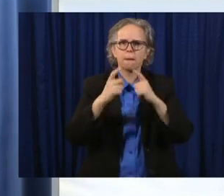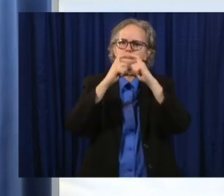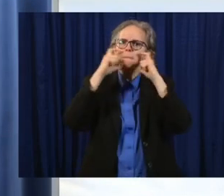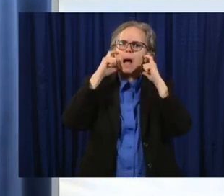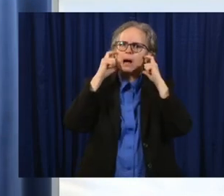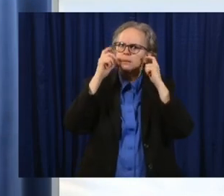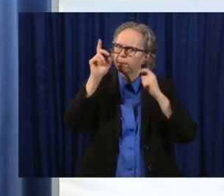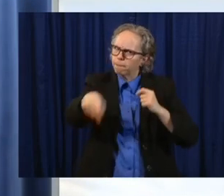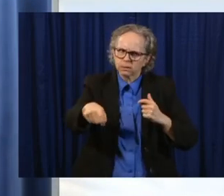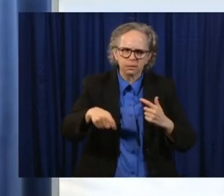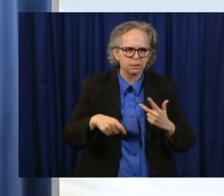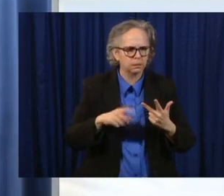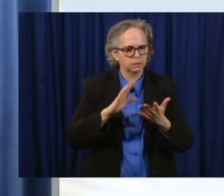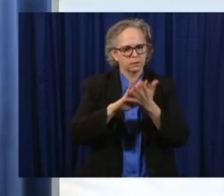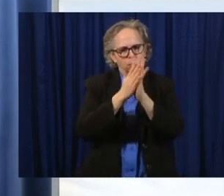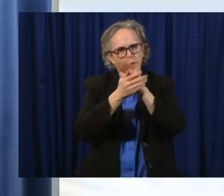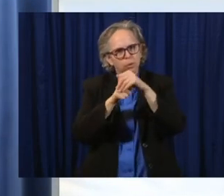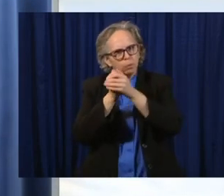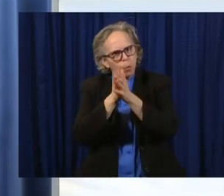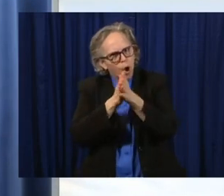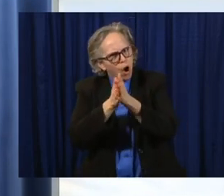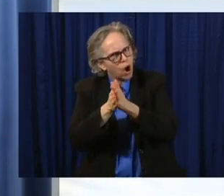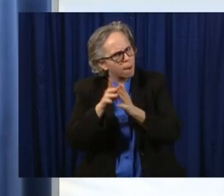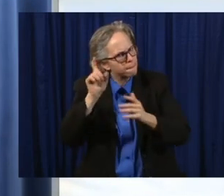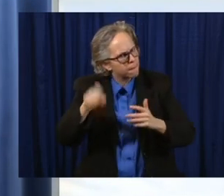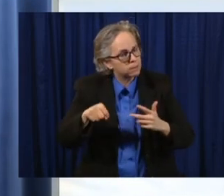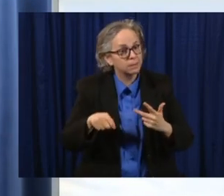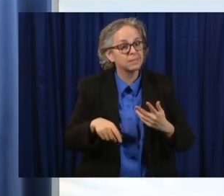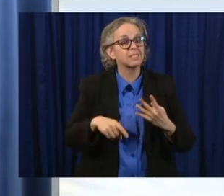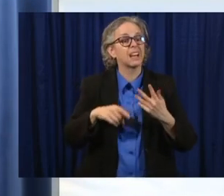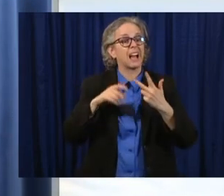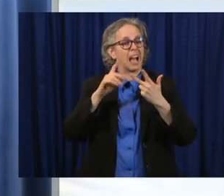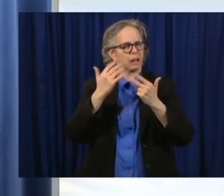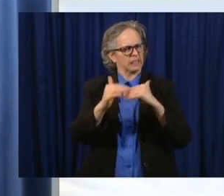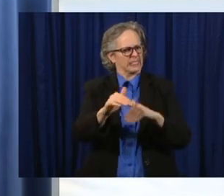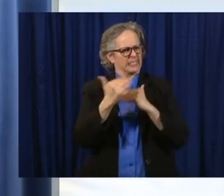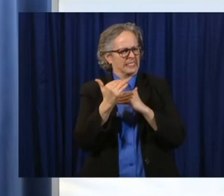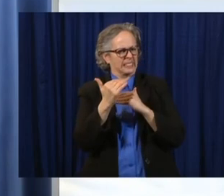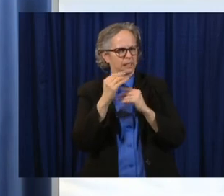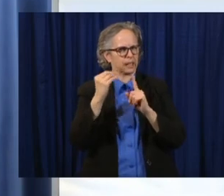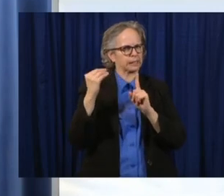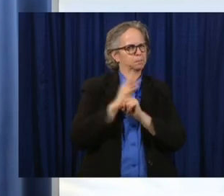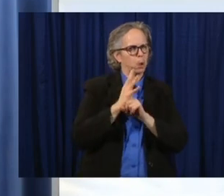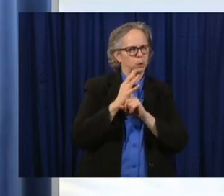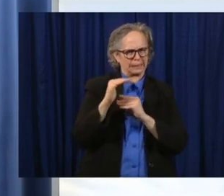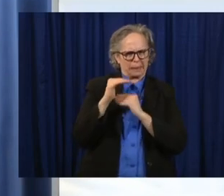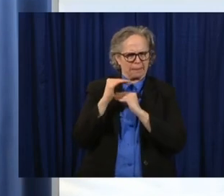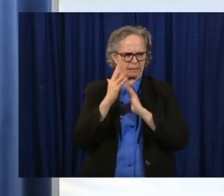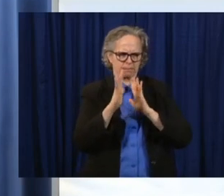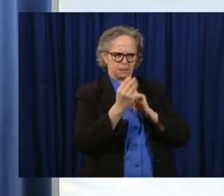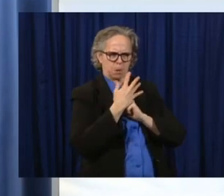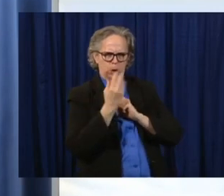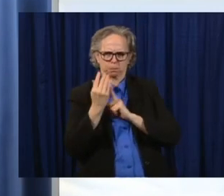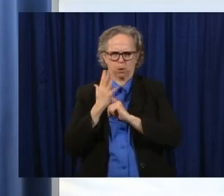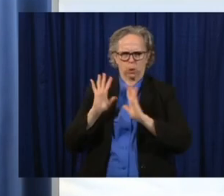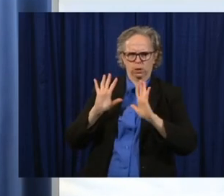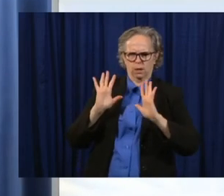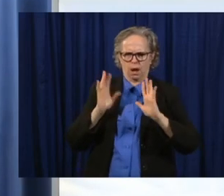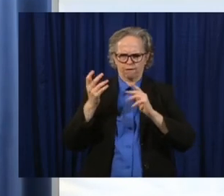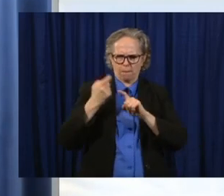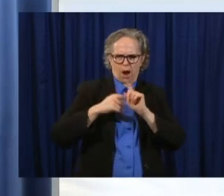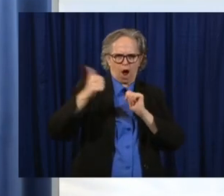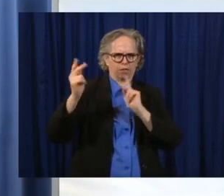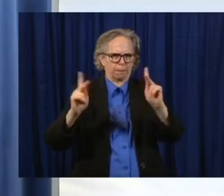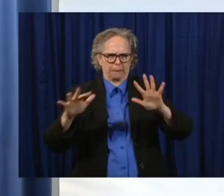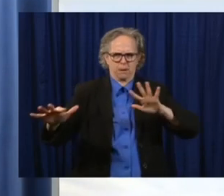our hands, and restricting our exposure to other individuals, and certainly staying away